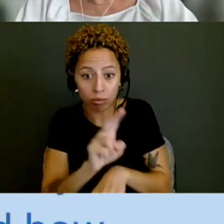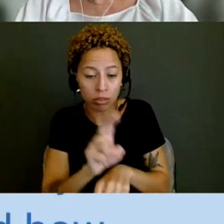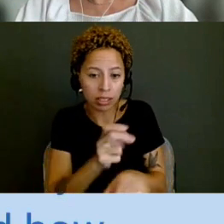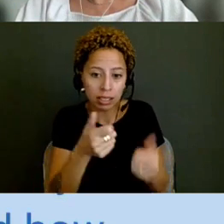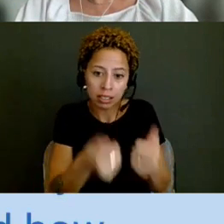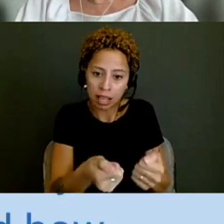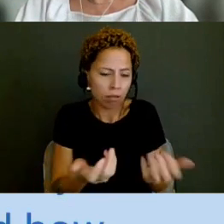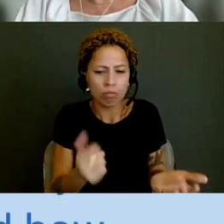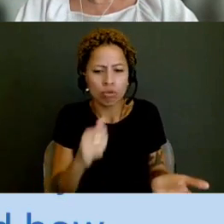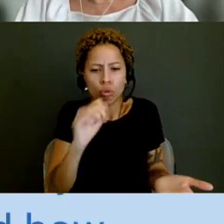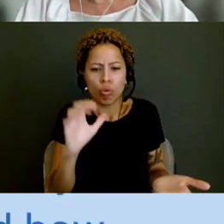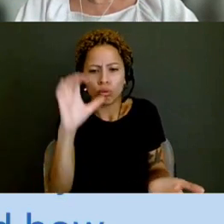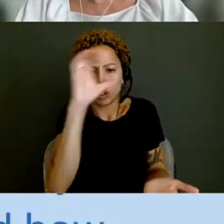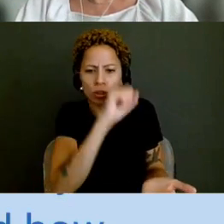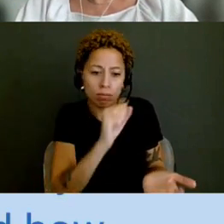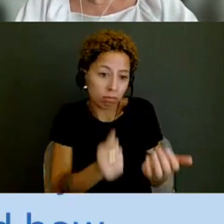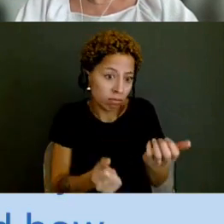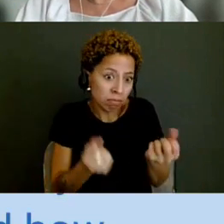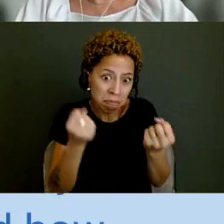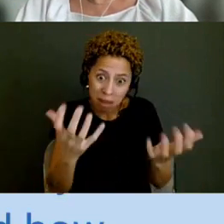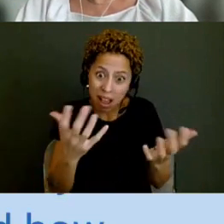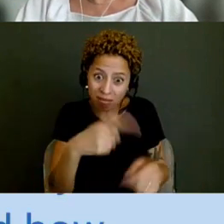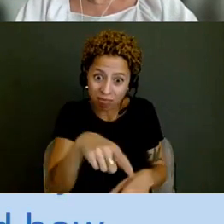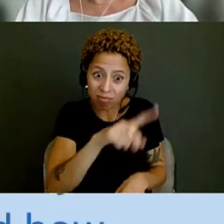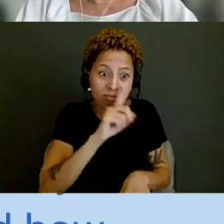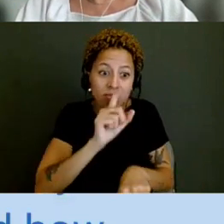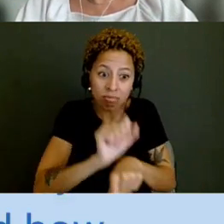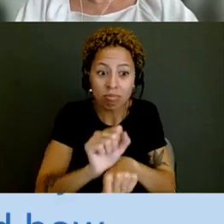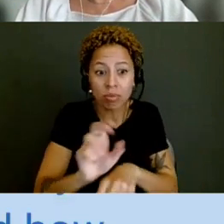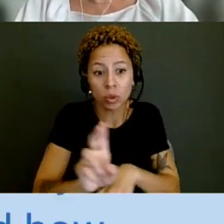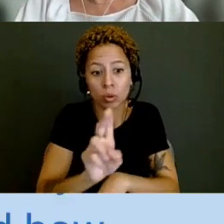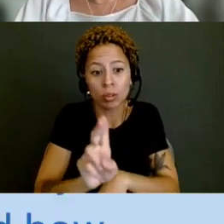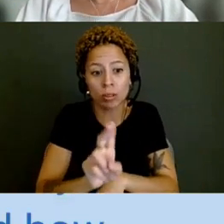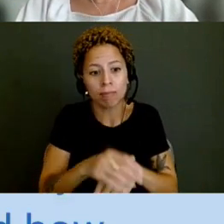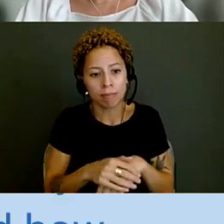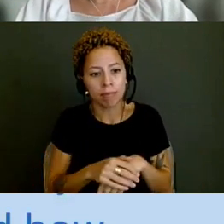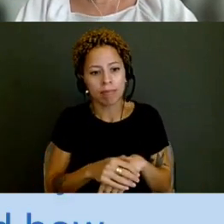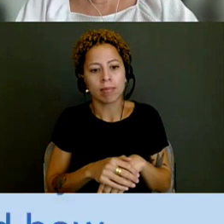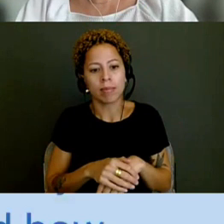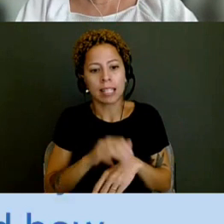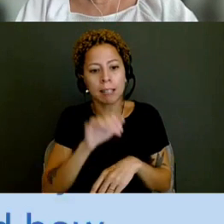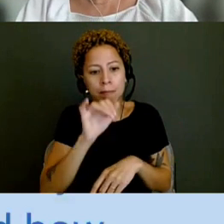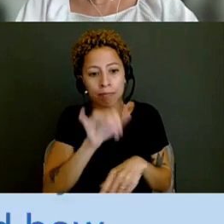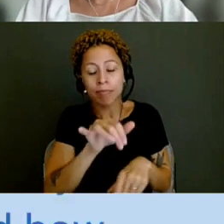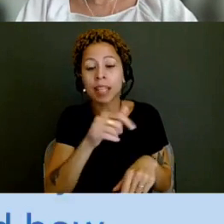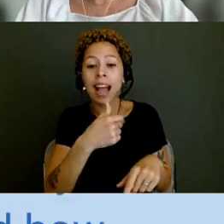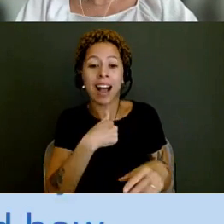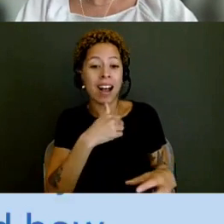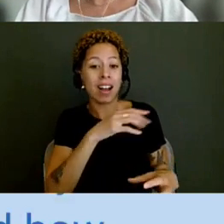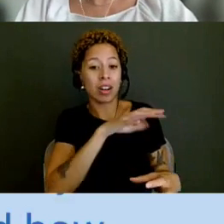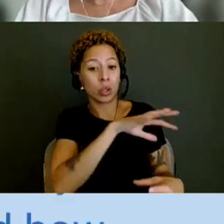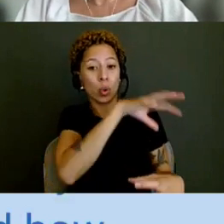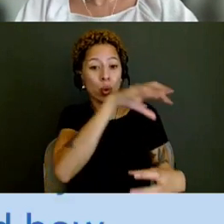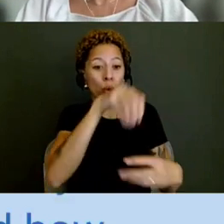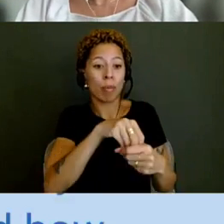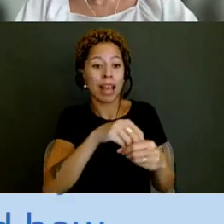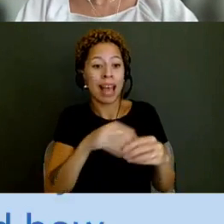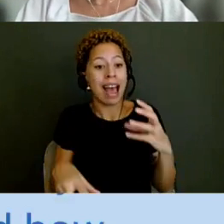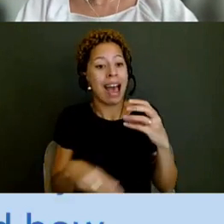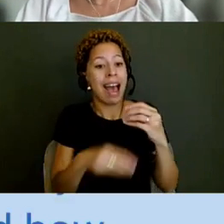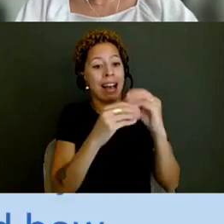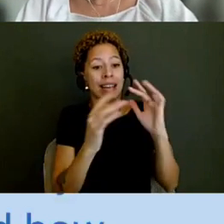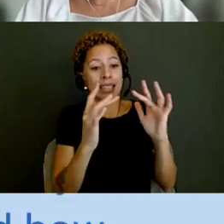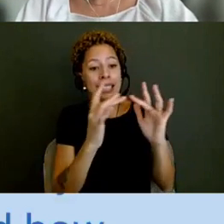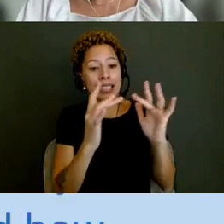adding contacts into one of our digital lessons as a hands-on activity. And that's really one of the key pieces of